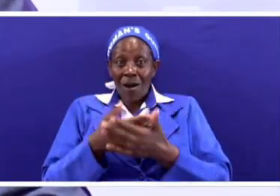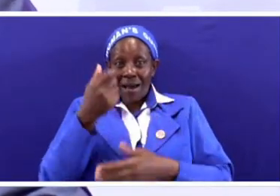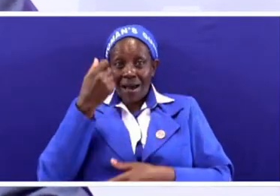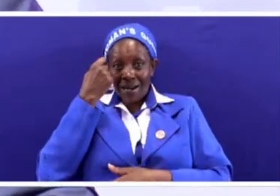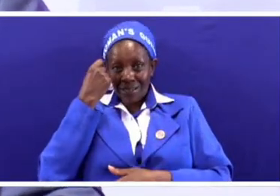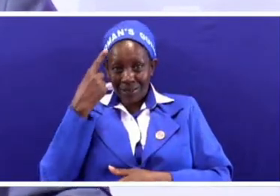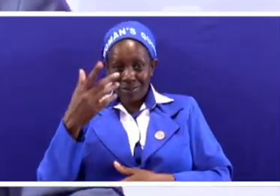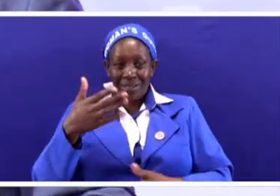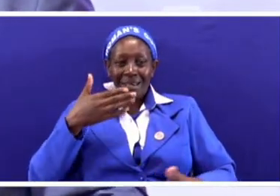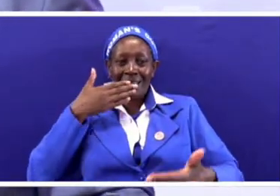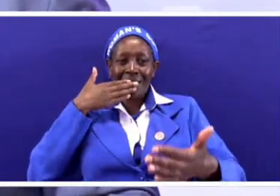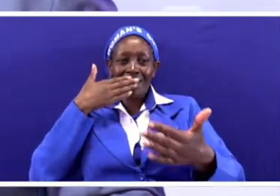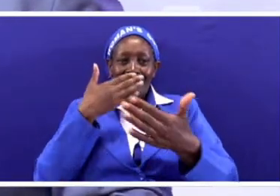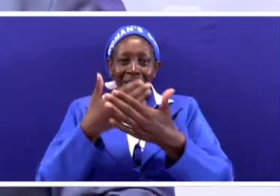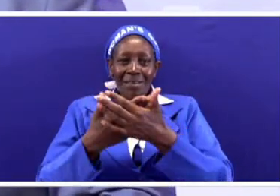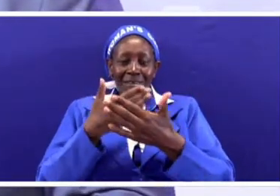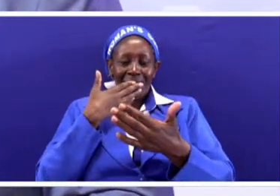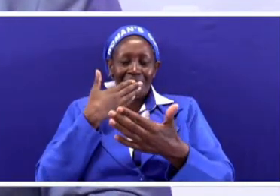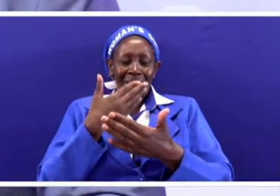you so much for that.